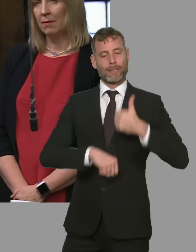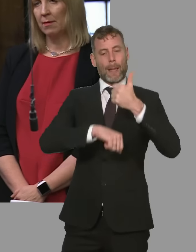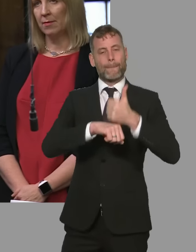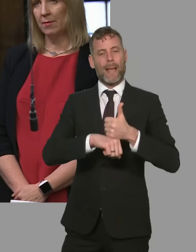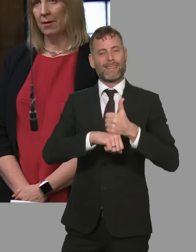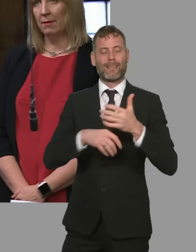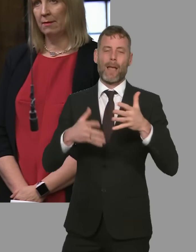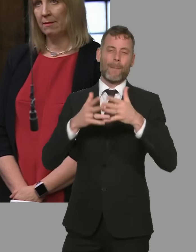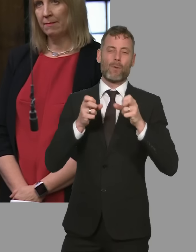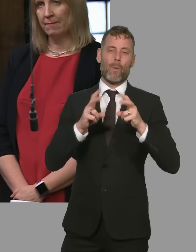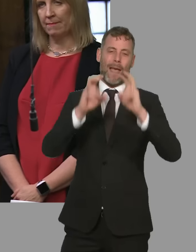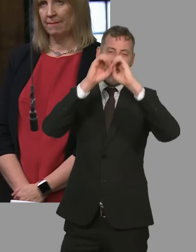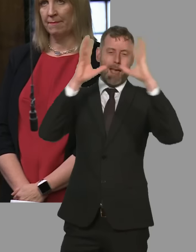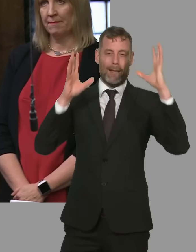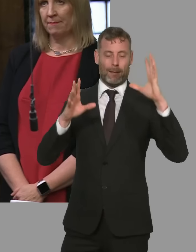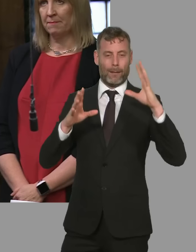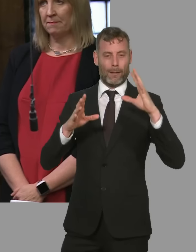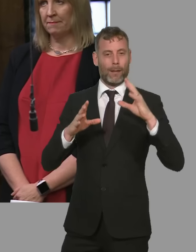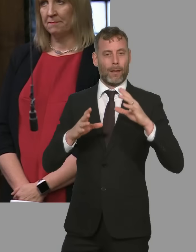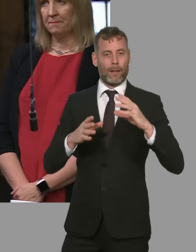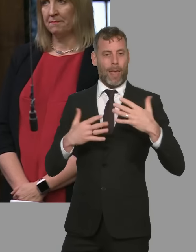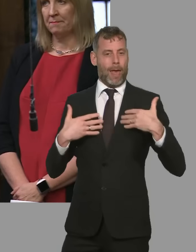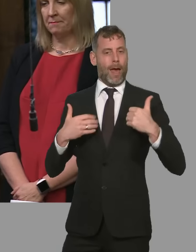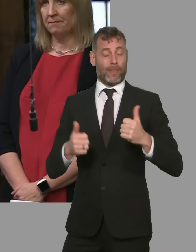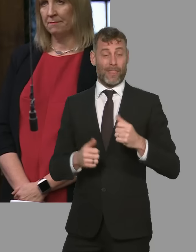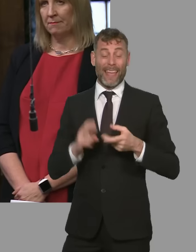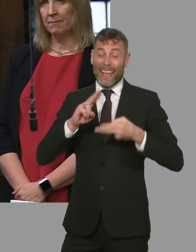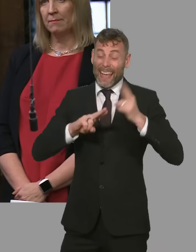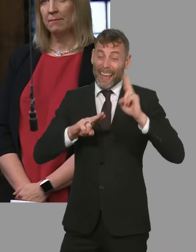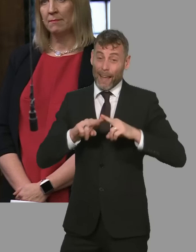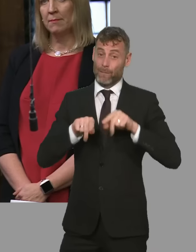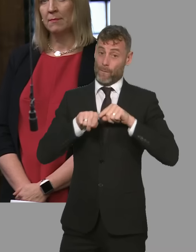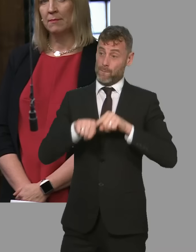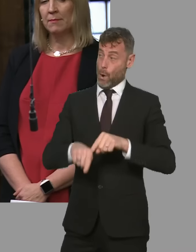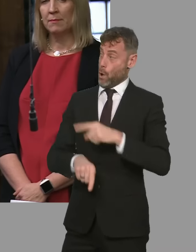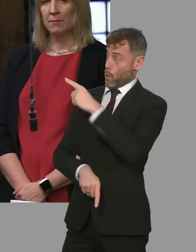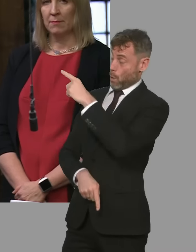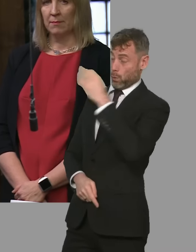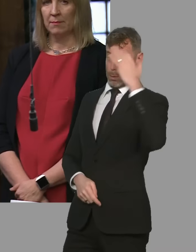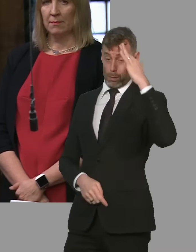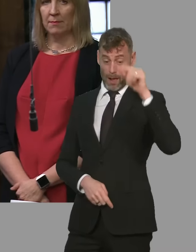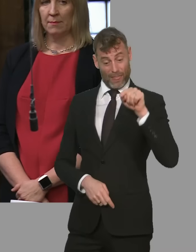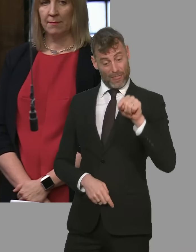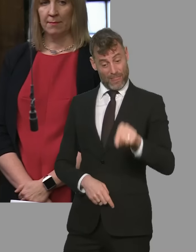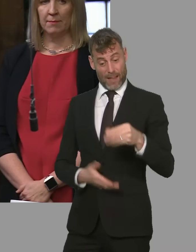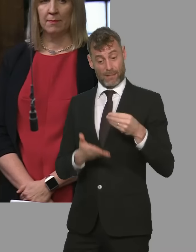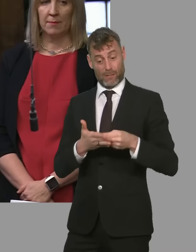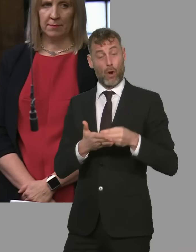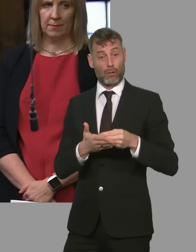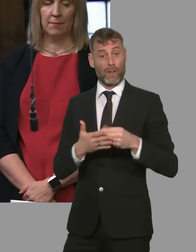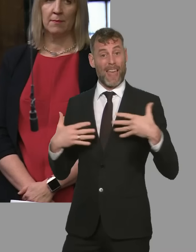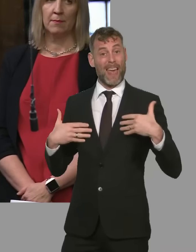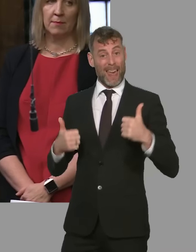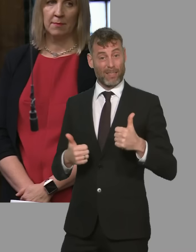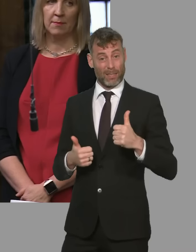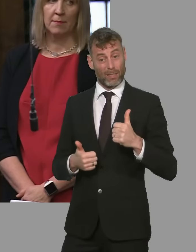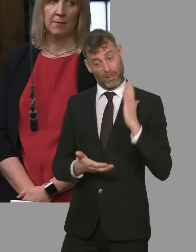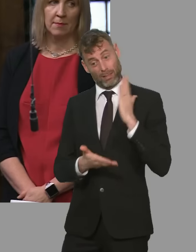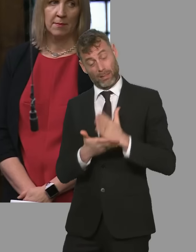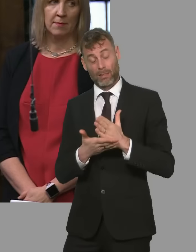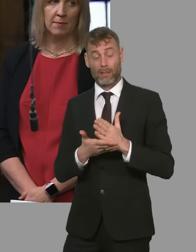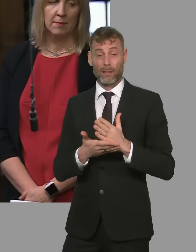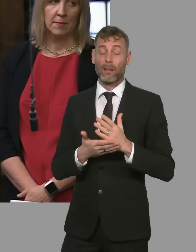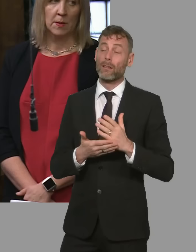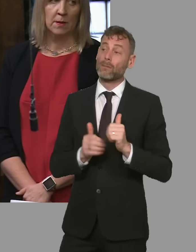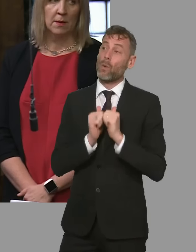been $1.2 million, would have been crucified financially by what happened.